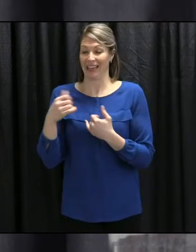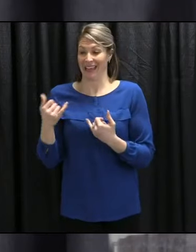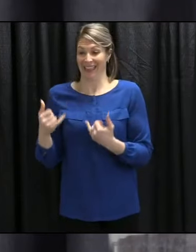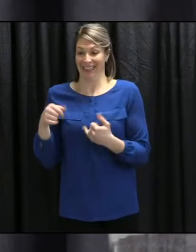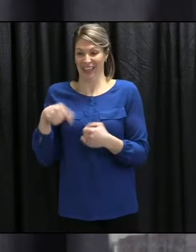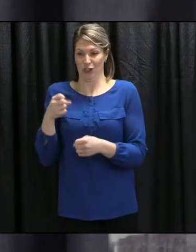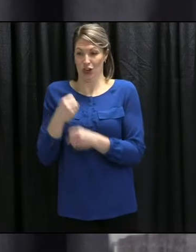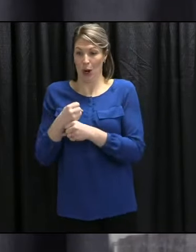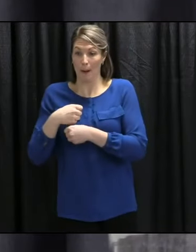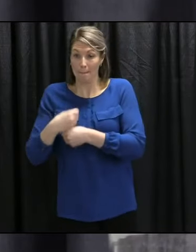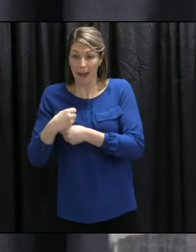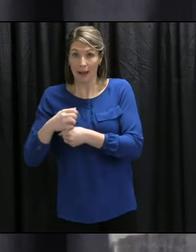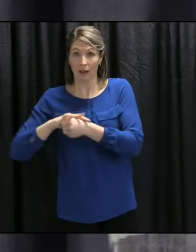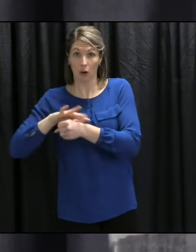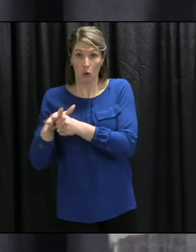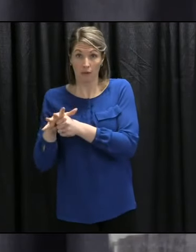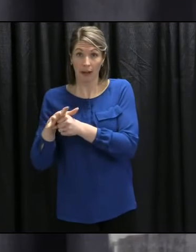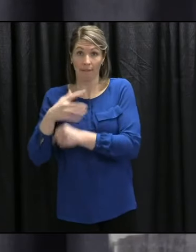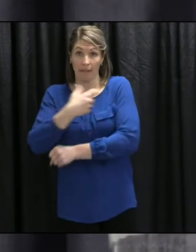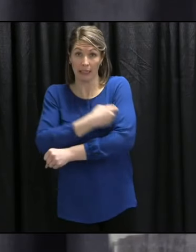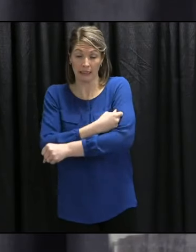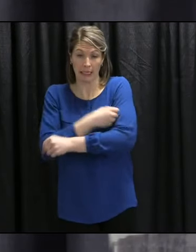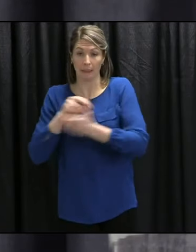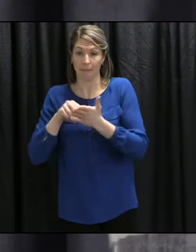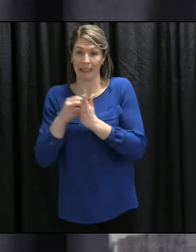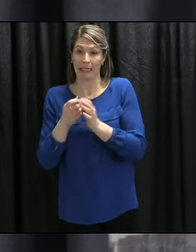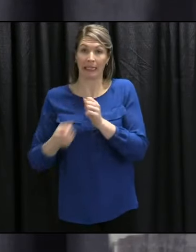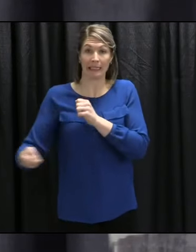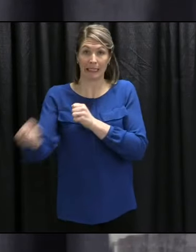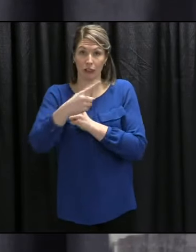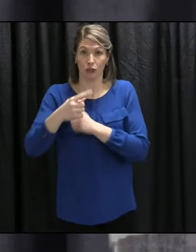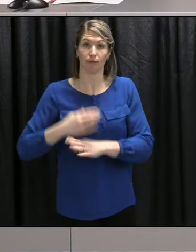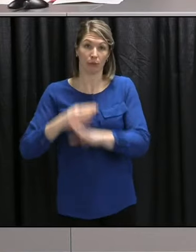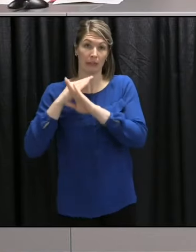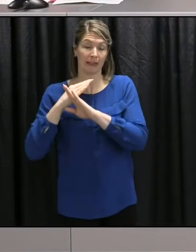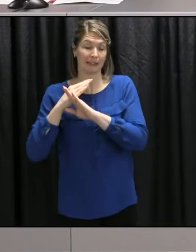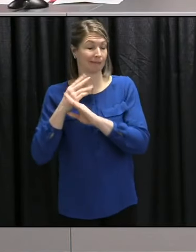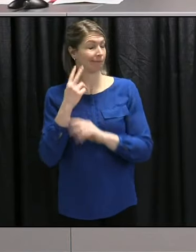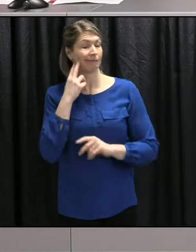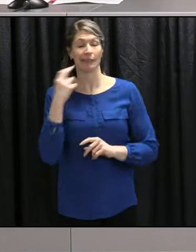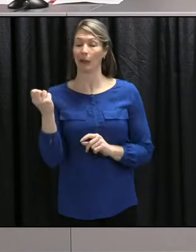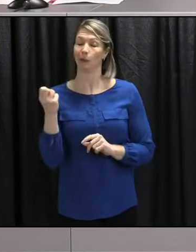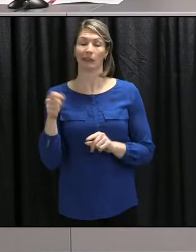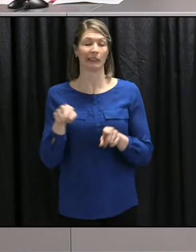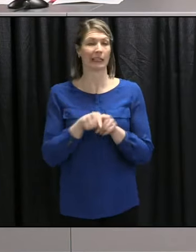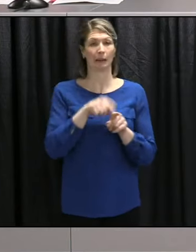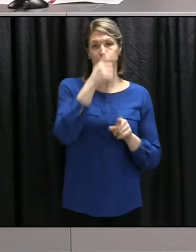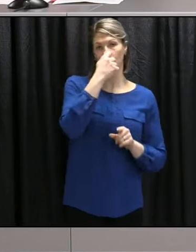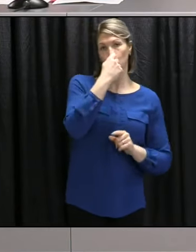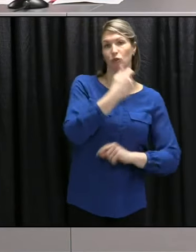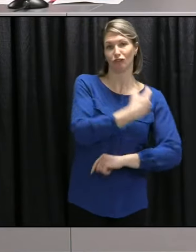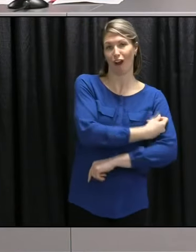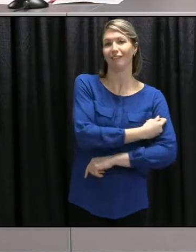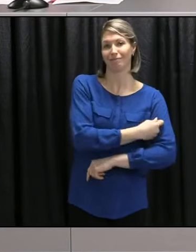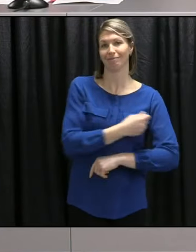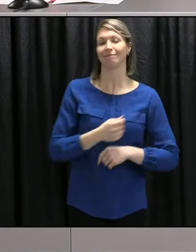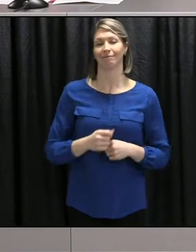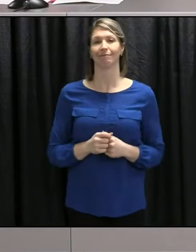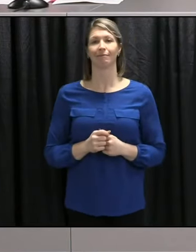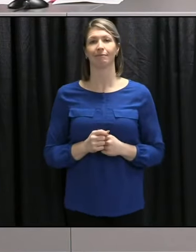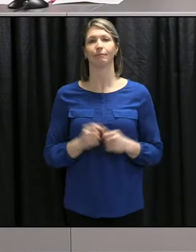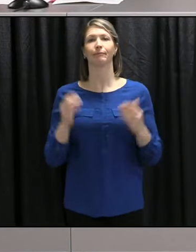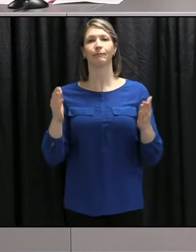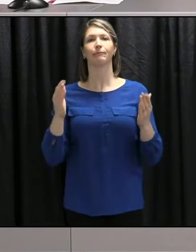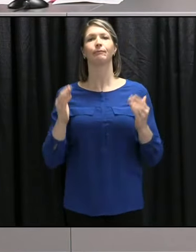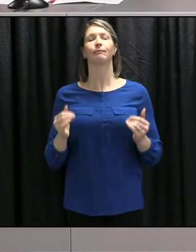open questions we haven't had answered yet. Thank you. Our next question is from Elizabeth Whitten of All Newfoundland